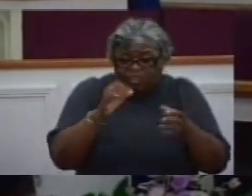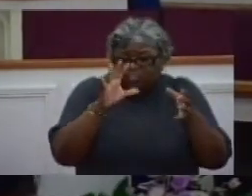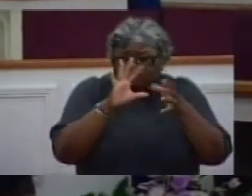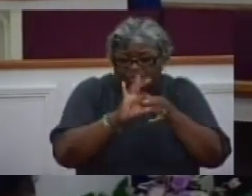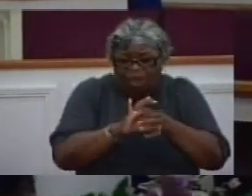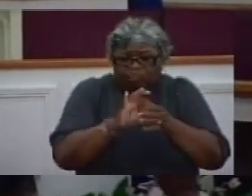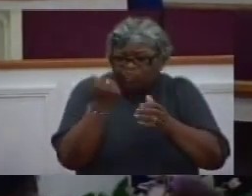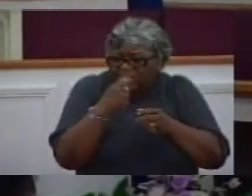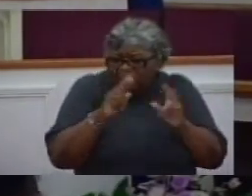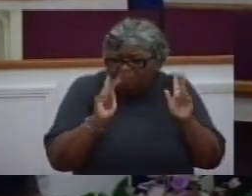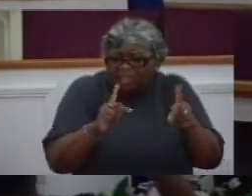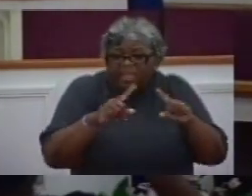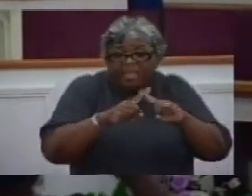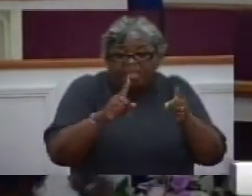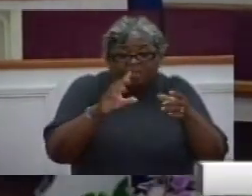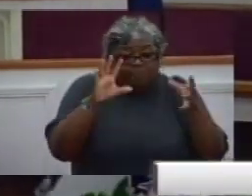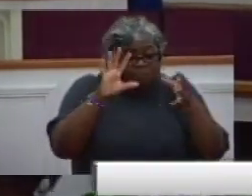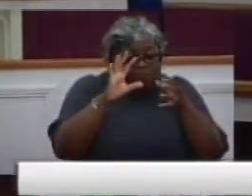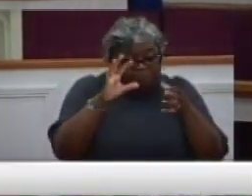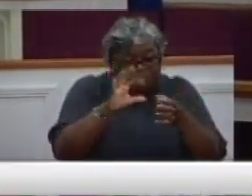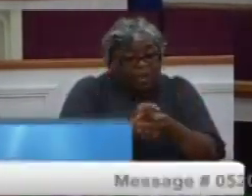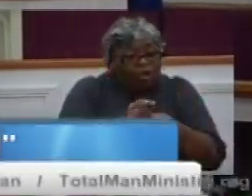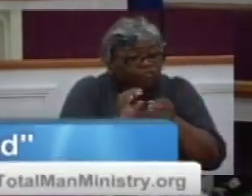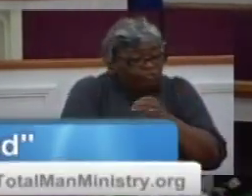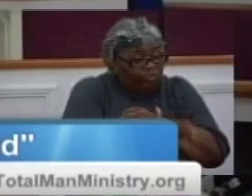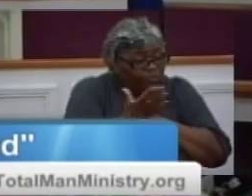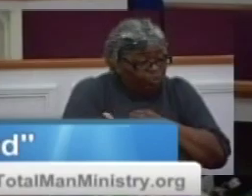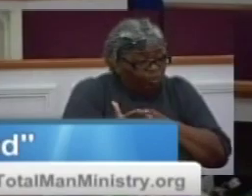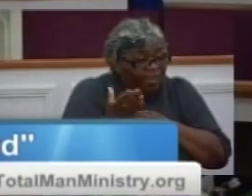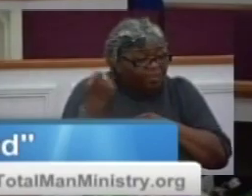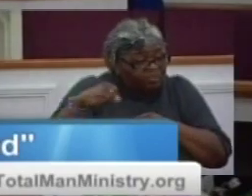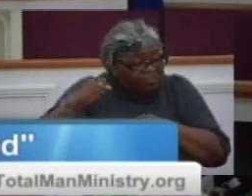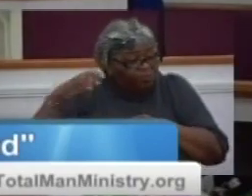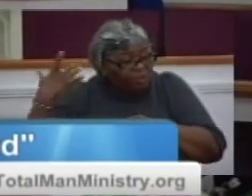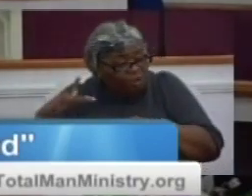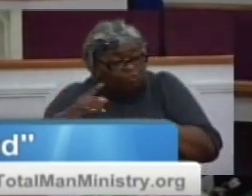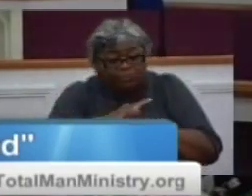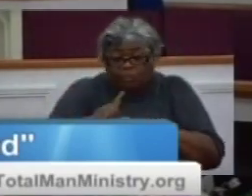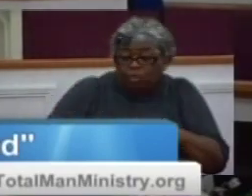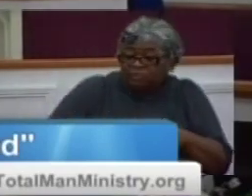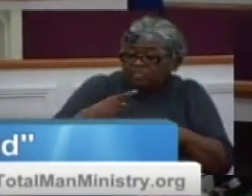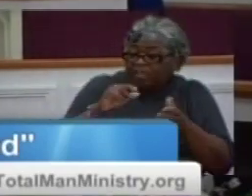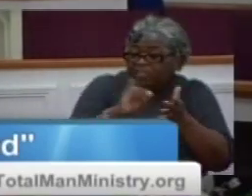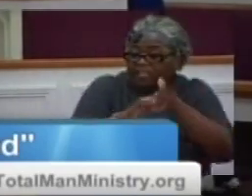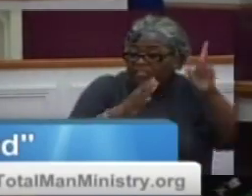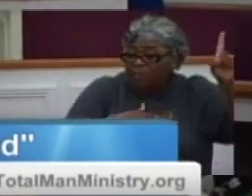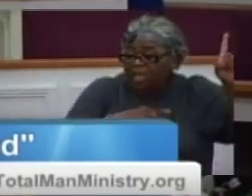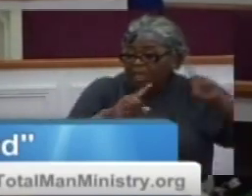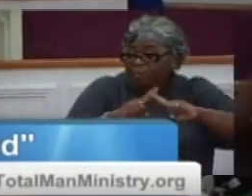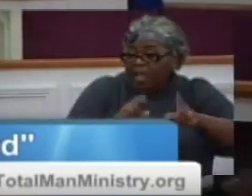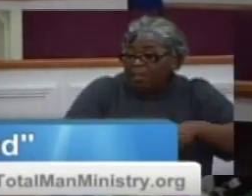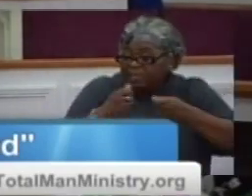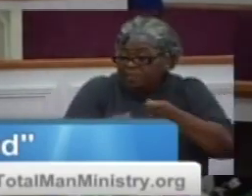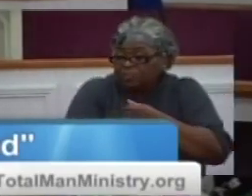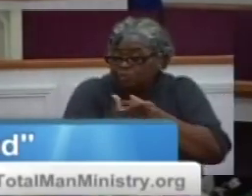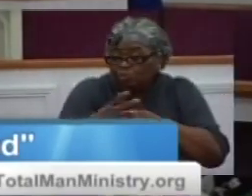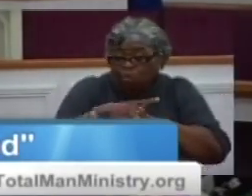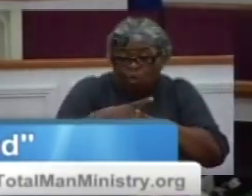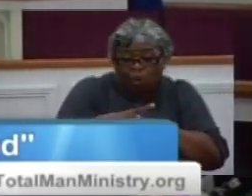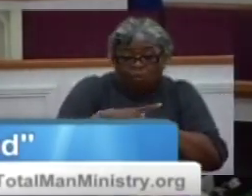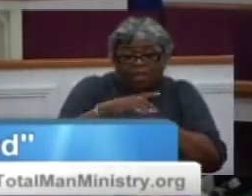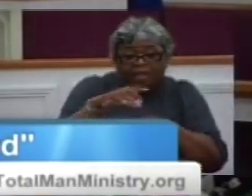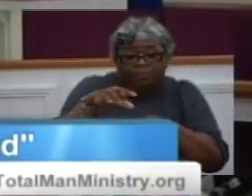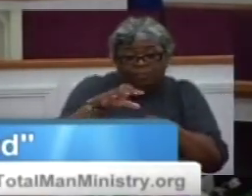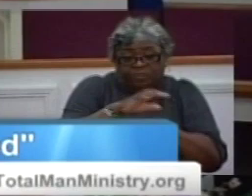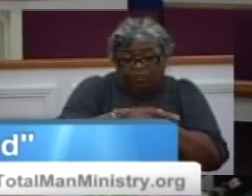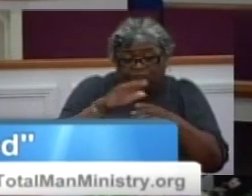to anybody. It belongs to you. The silver, the gold, the Lord says they're mine, but I'm going to give it to you. The earth is the Lord, the